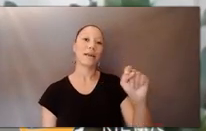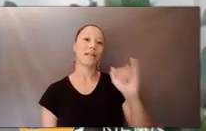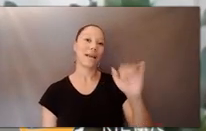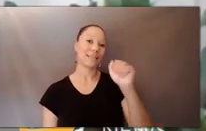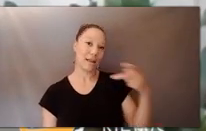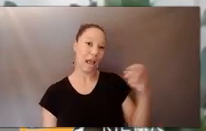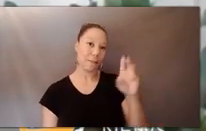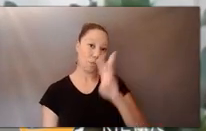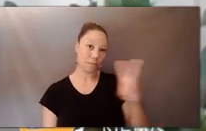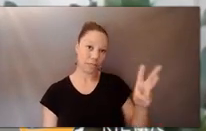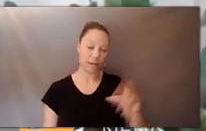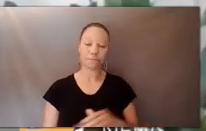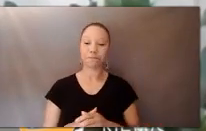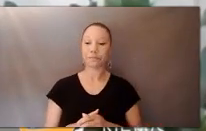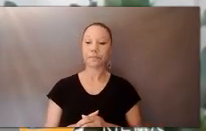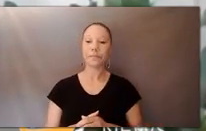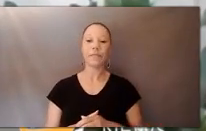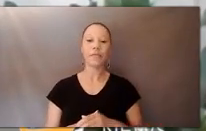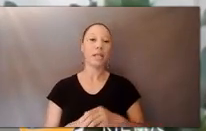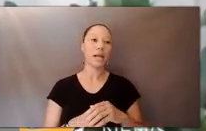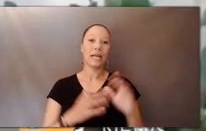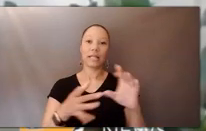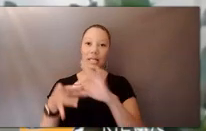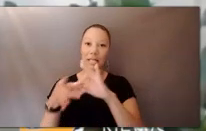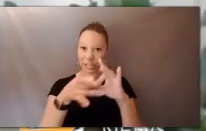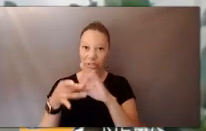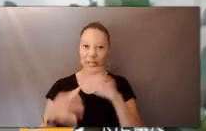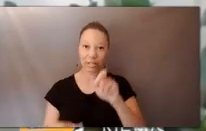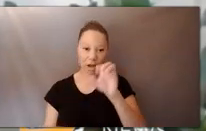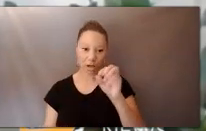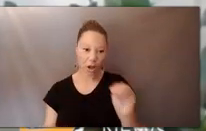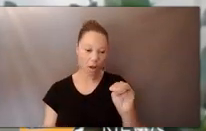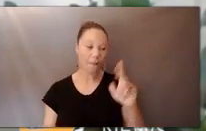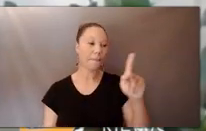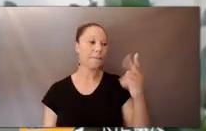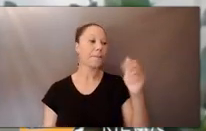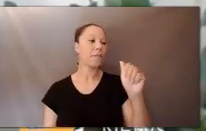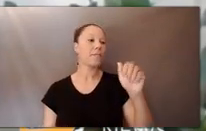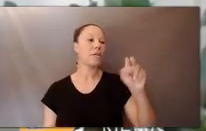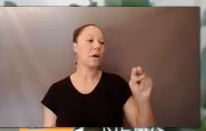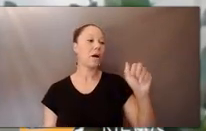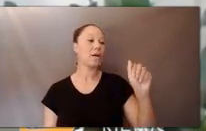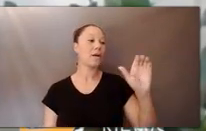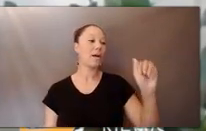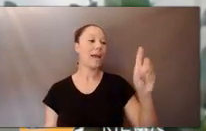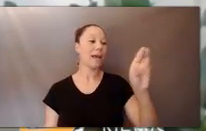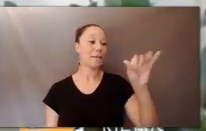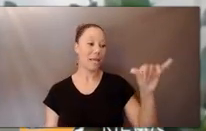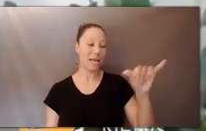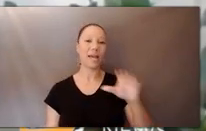website. There's connectionsacademy.com. There's Khan Academy. And a few more are